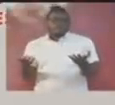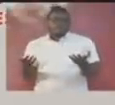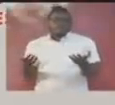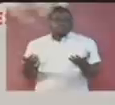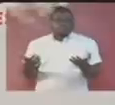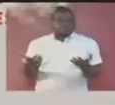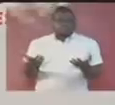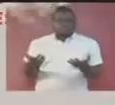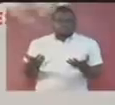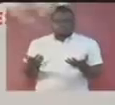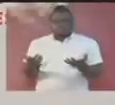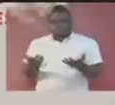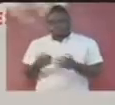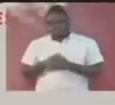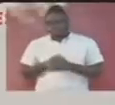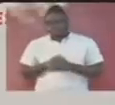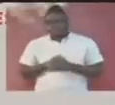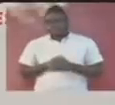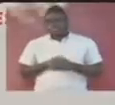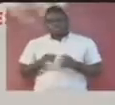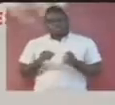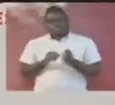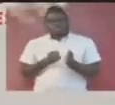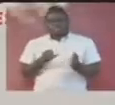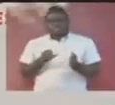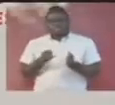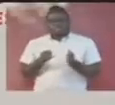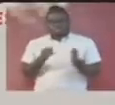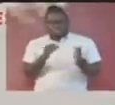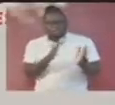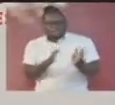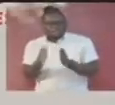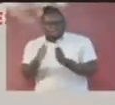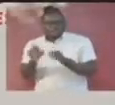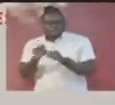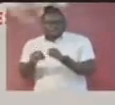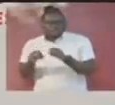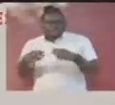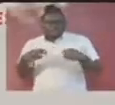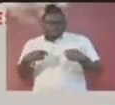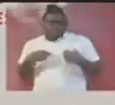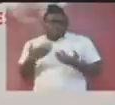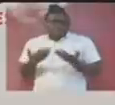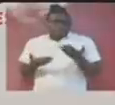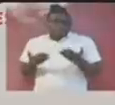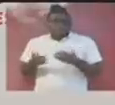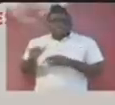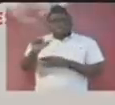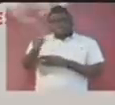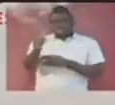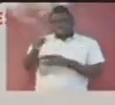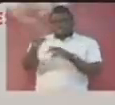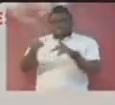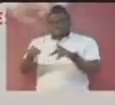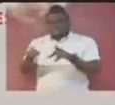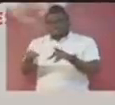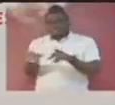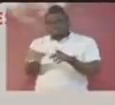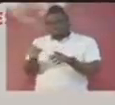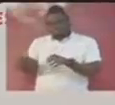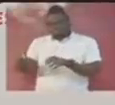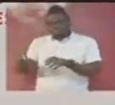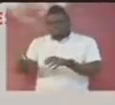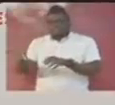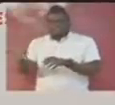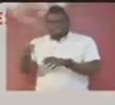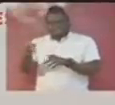just organize your vigils in a way that you have 10 persons in any one vicinity. Just make sure they are